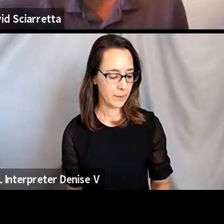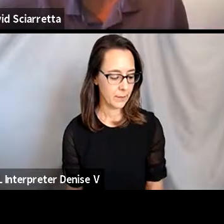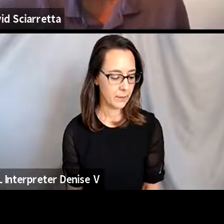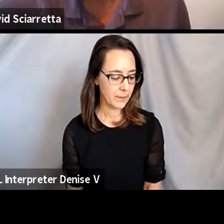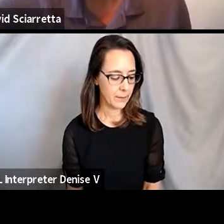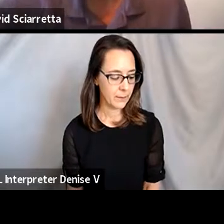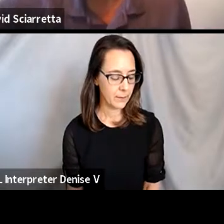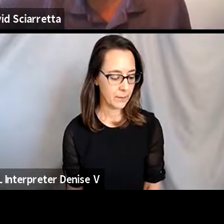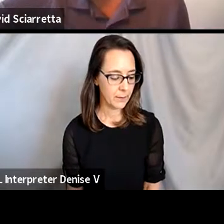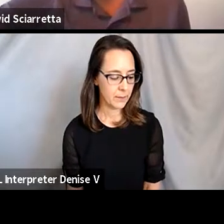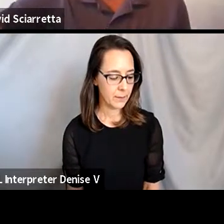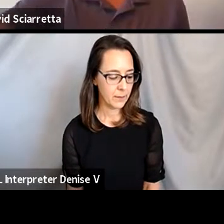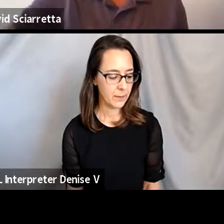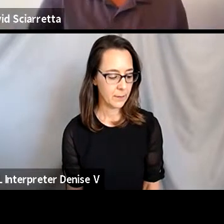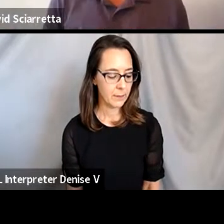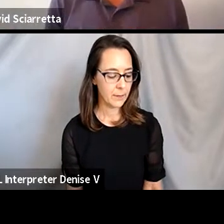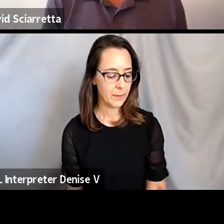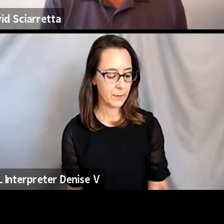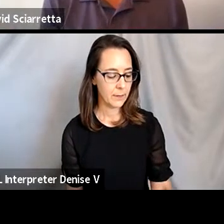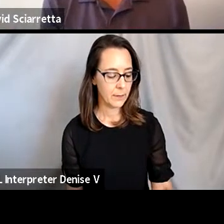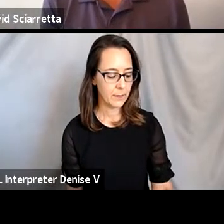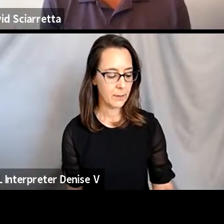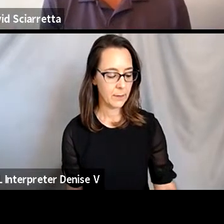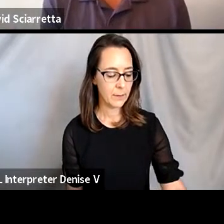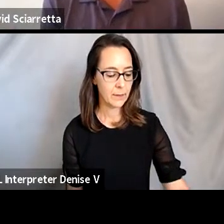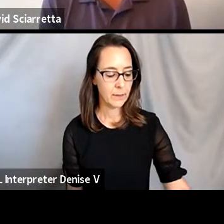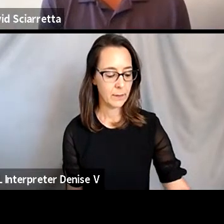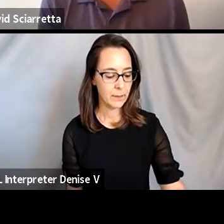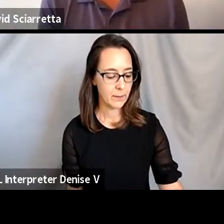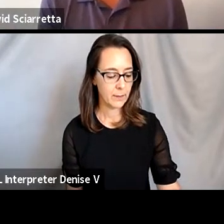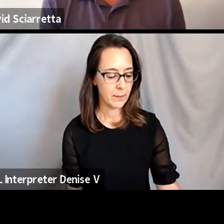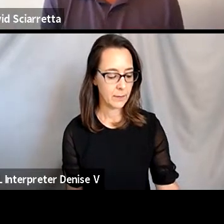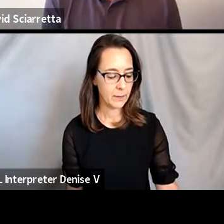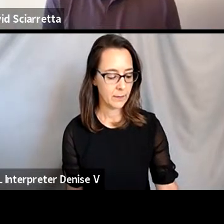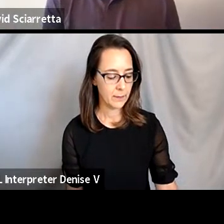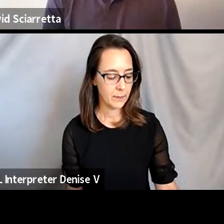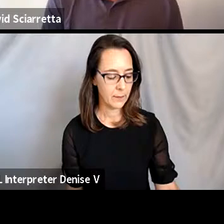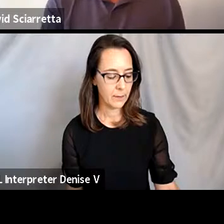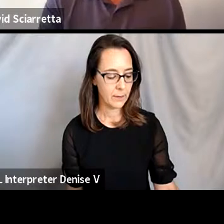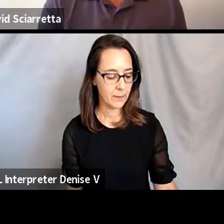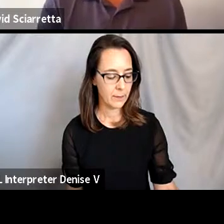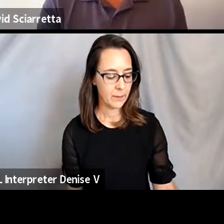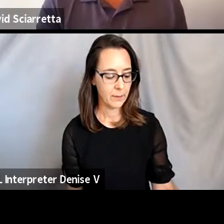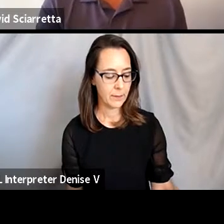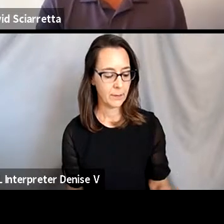se quede en la posición de apagado predeterminada. Adelante, we're ready, thank you.